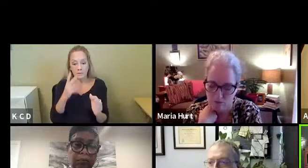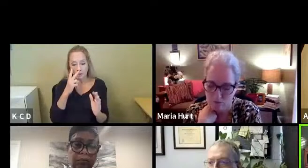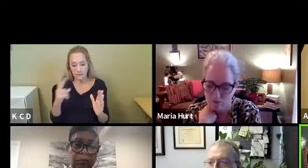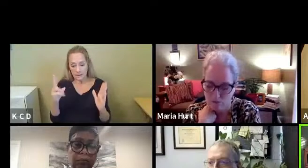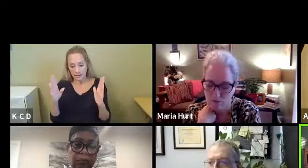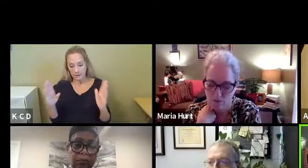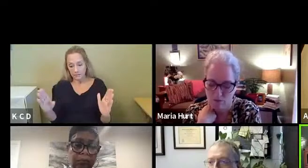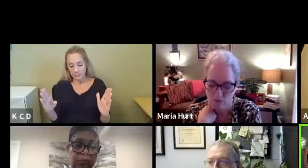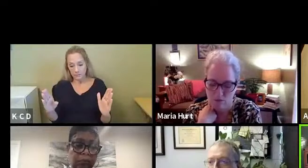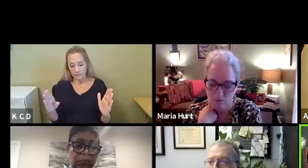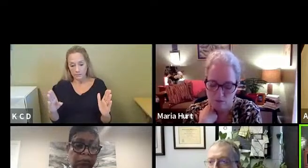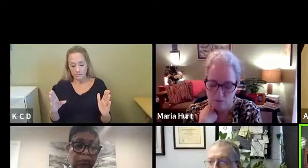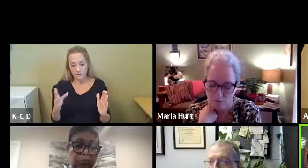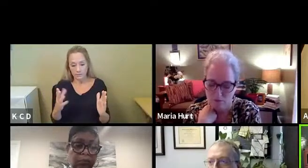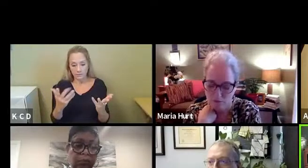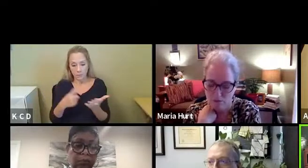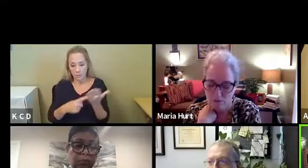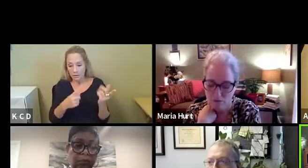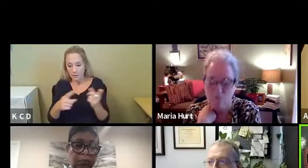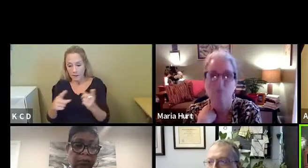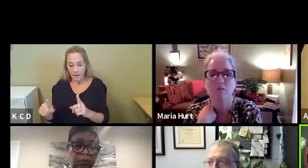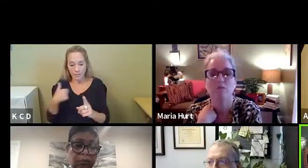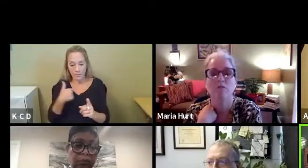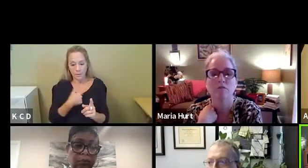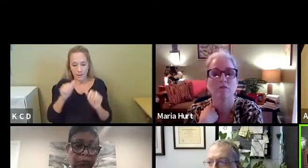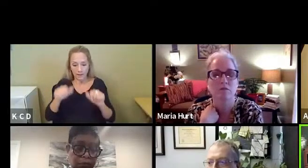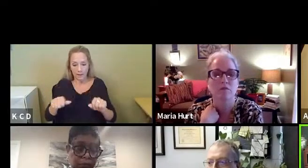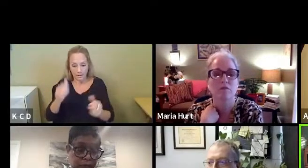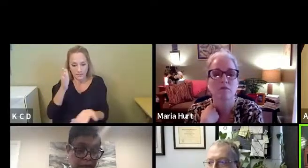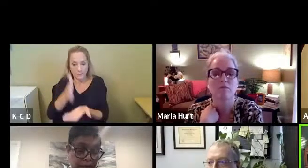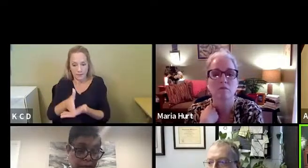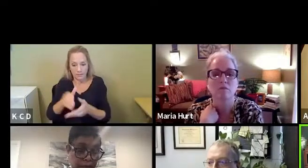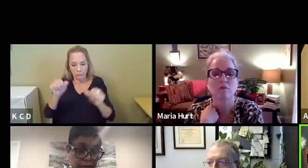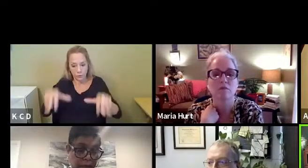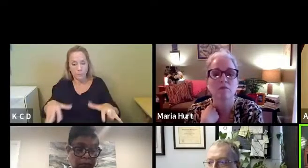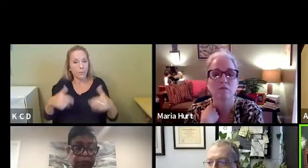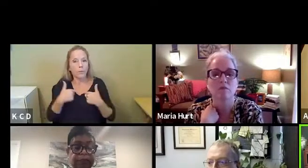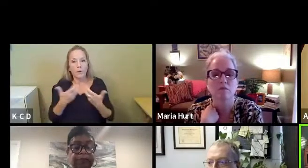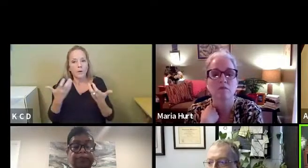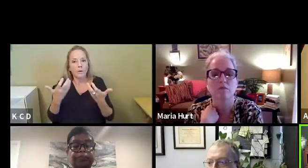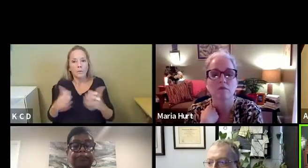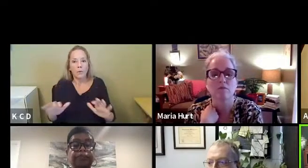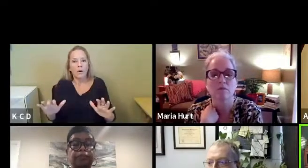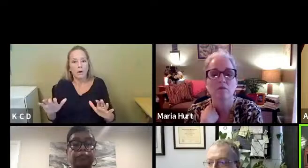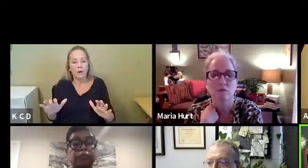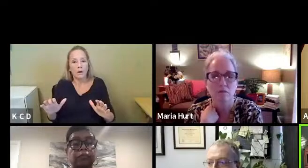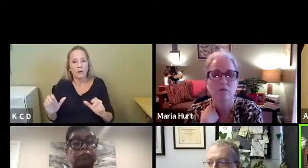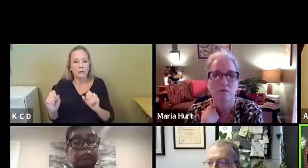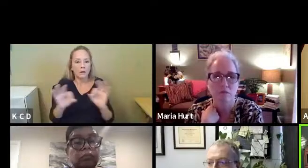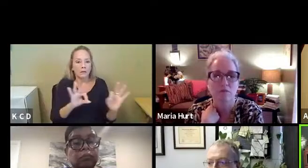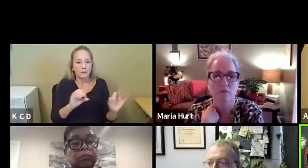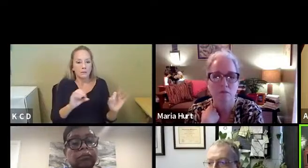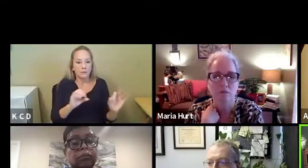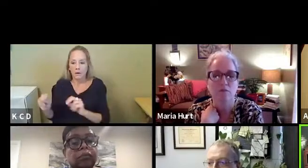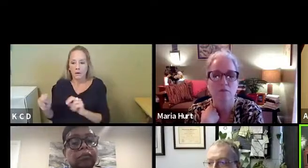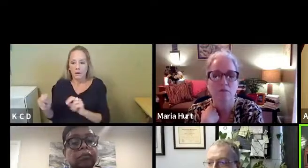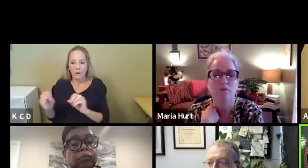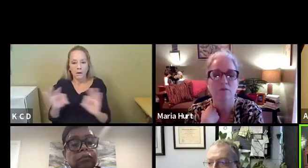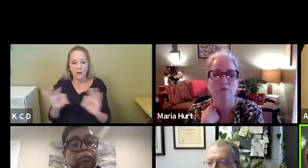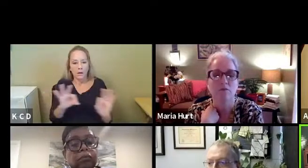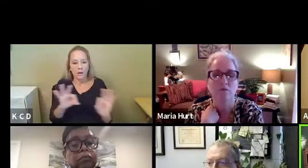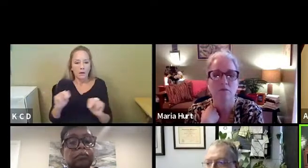done with the disease, and we can drop this, because we do not want to ping pong our public. We don't want